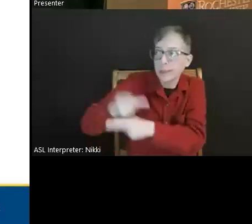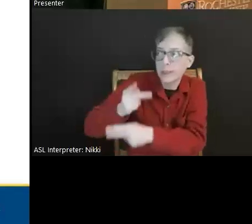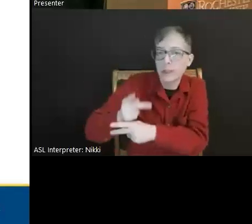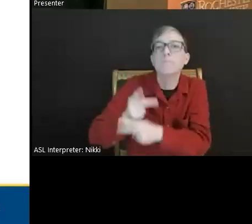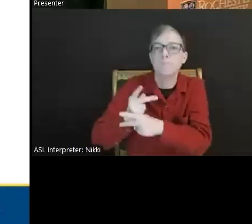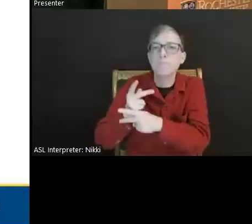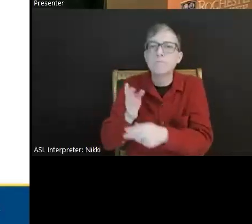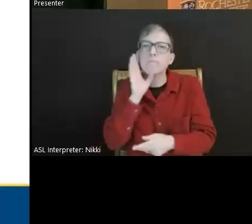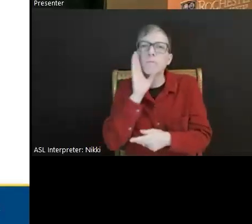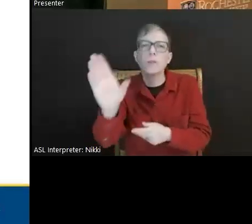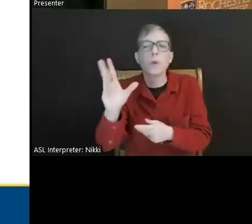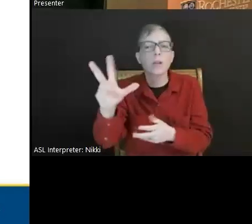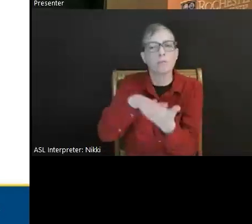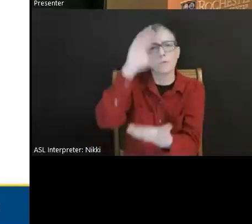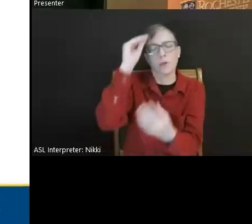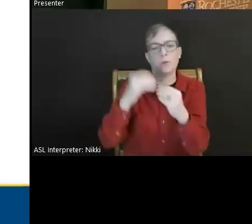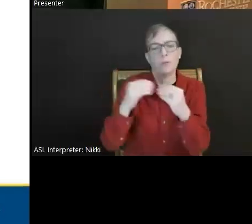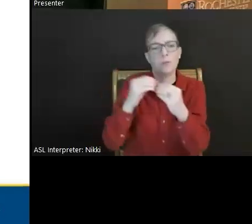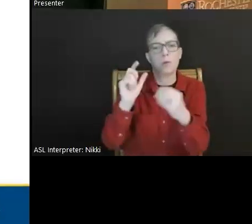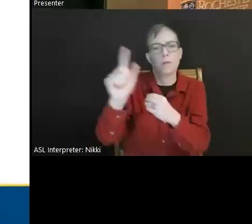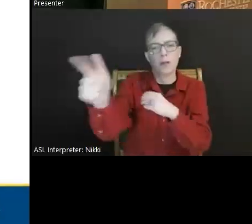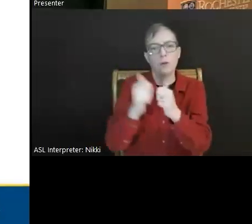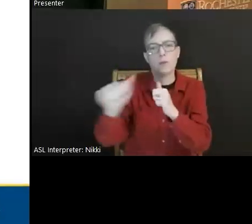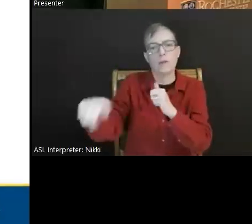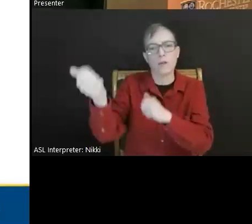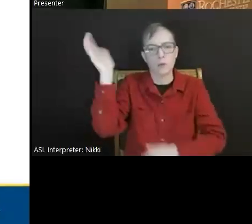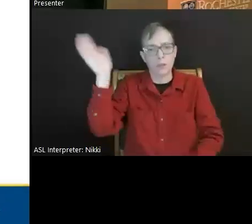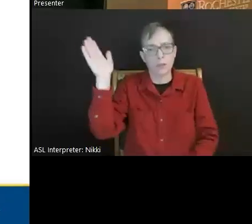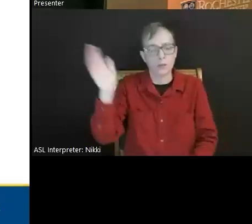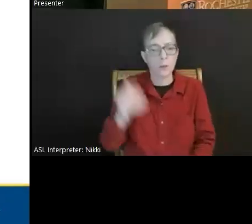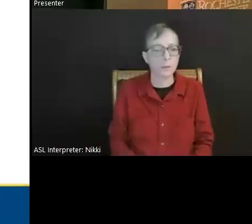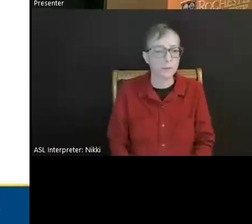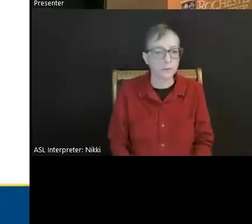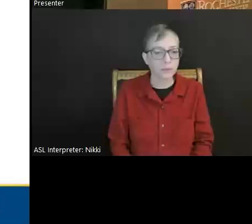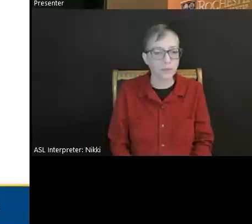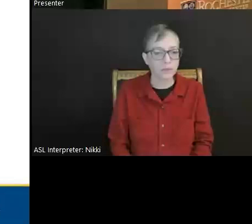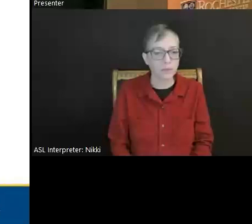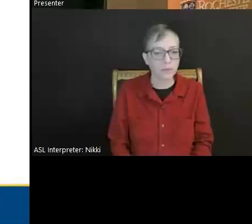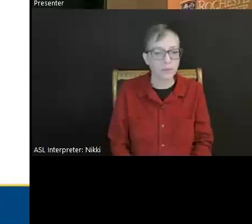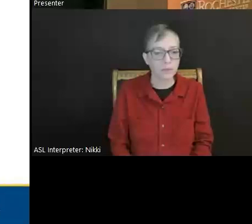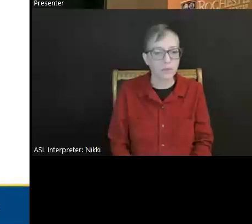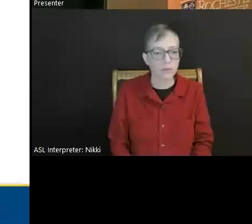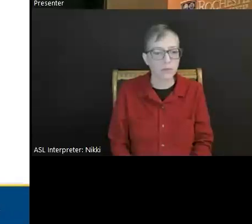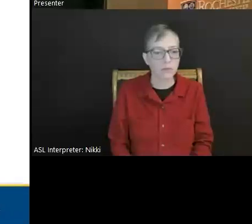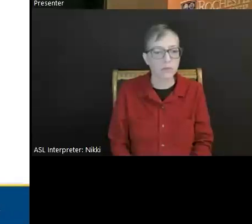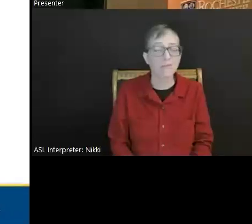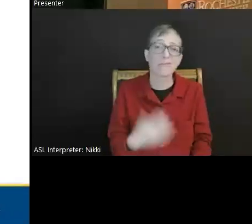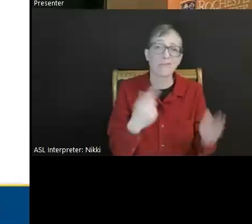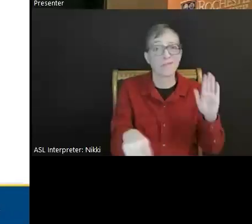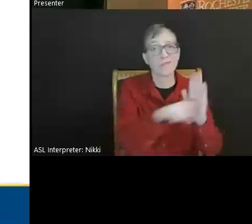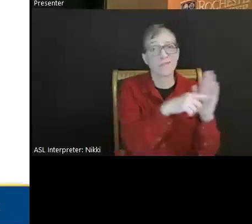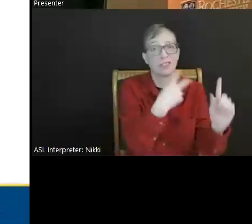presentations. And finally, there's stigma and shame. Despite our efforts to maintain a